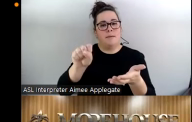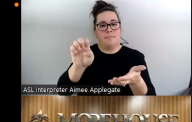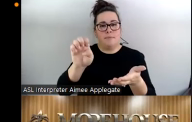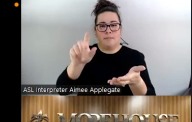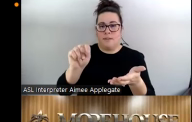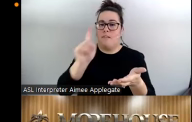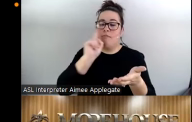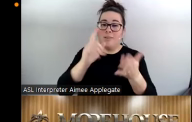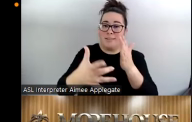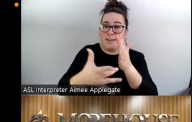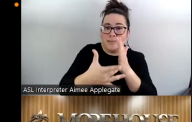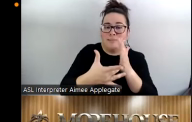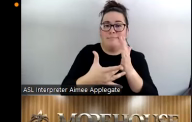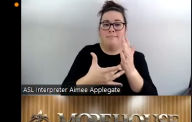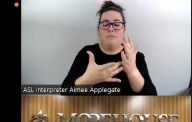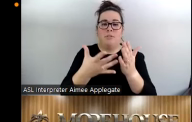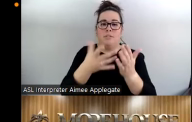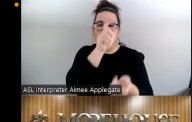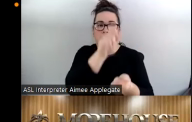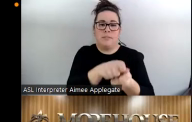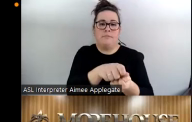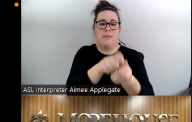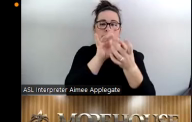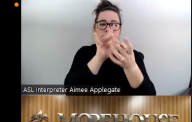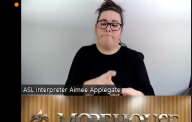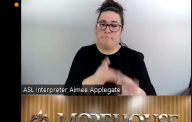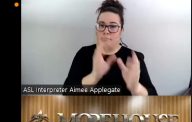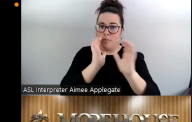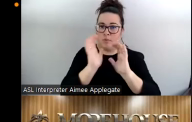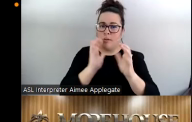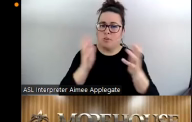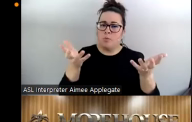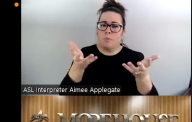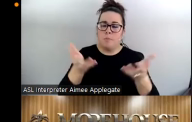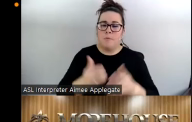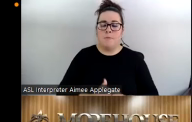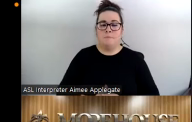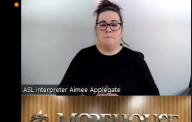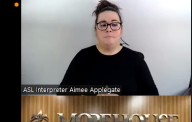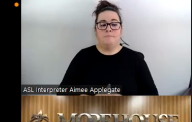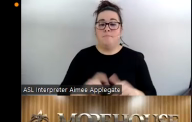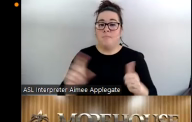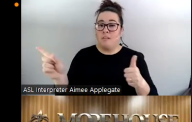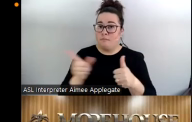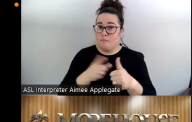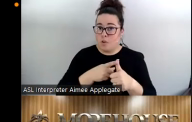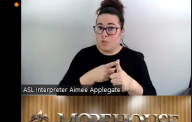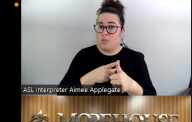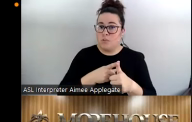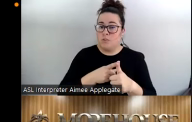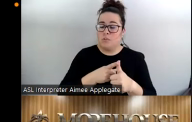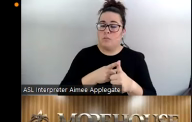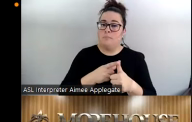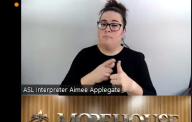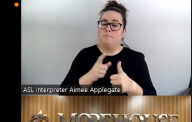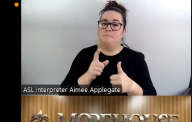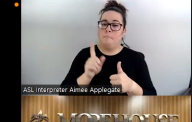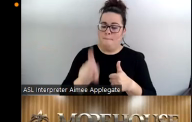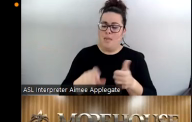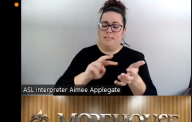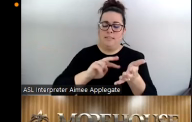techniques and technologies that's specific to communication. And so if we're going to do that, I think it's important to first